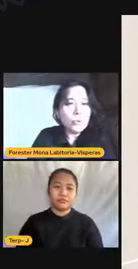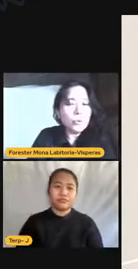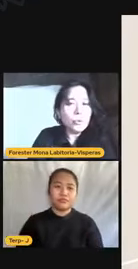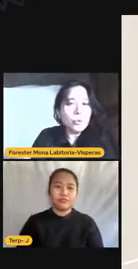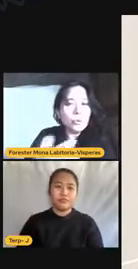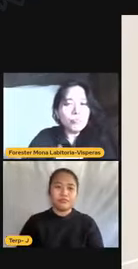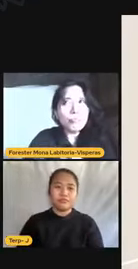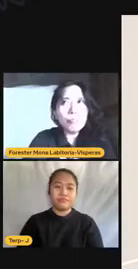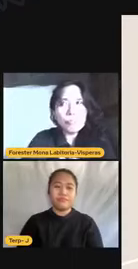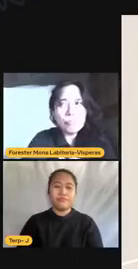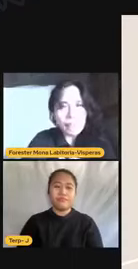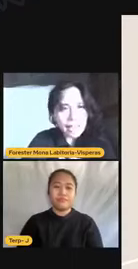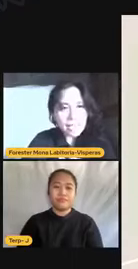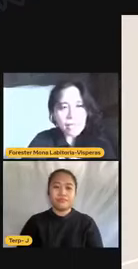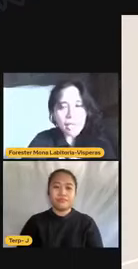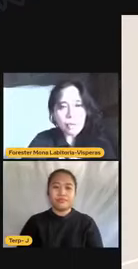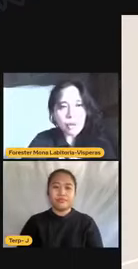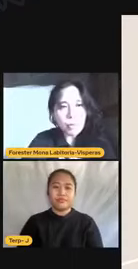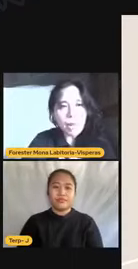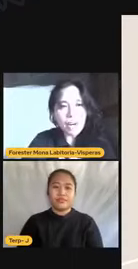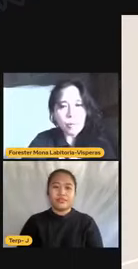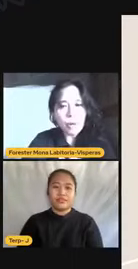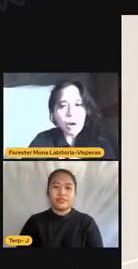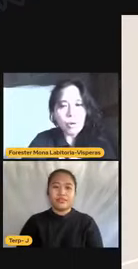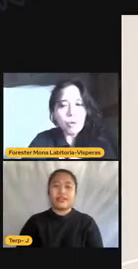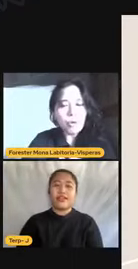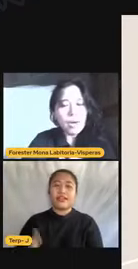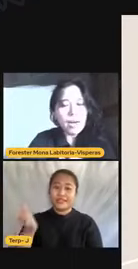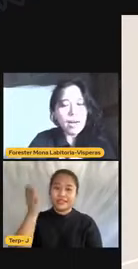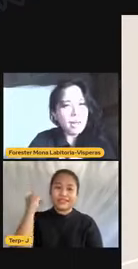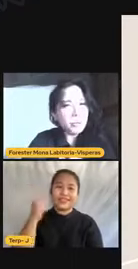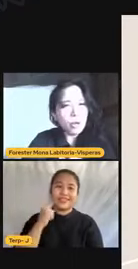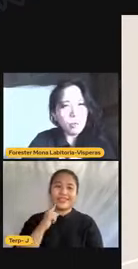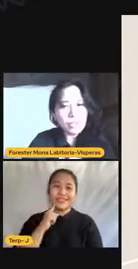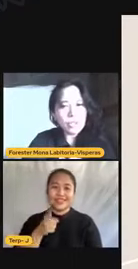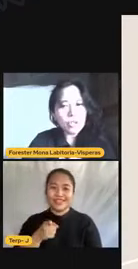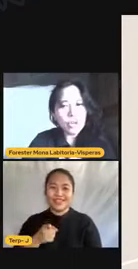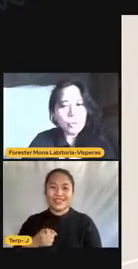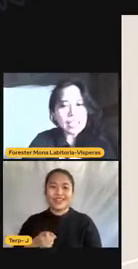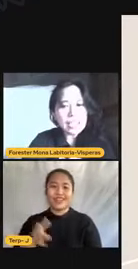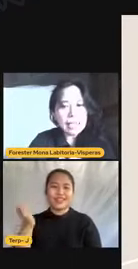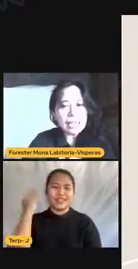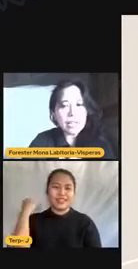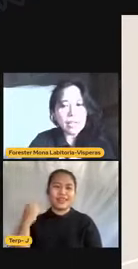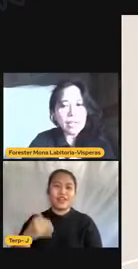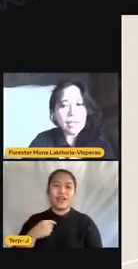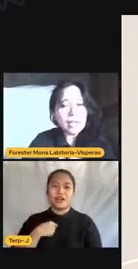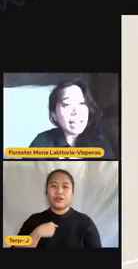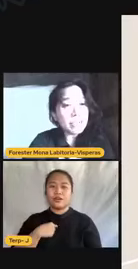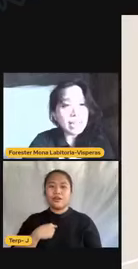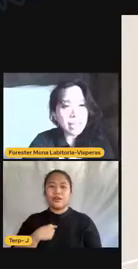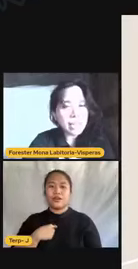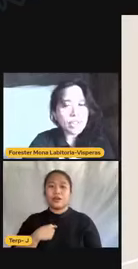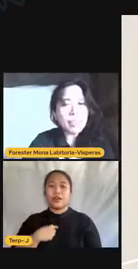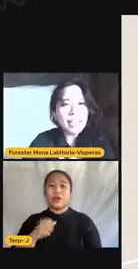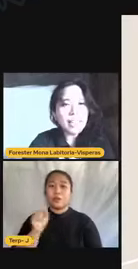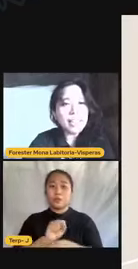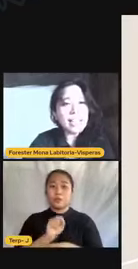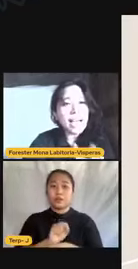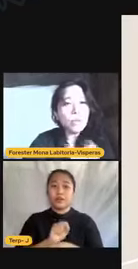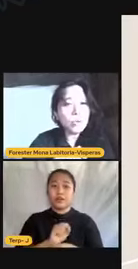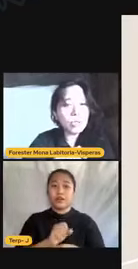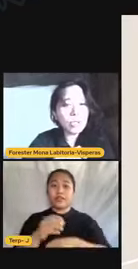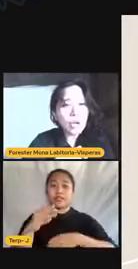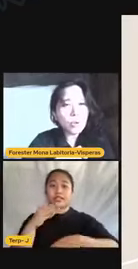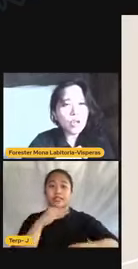So, as I said, the former banker po ako, and we're always taught corporate skills are life skills. So what I did